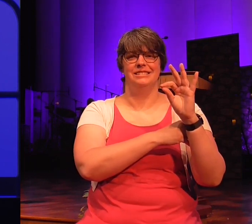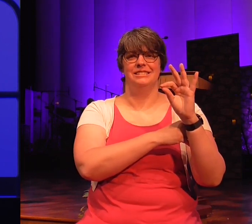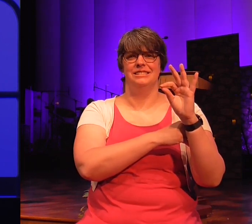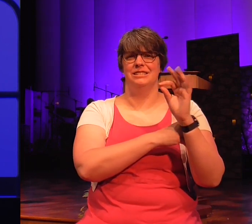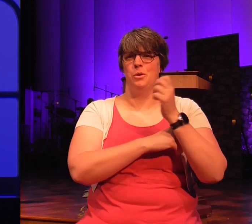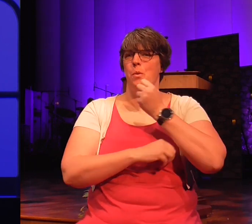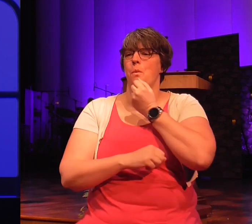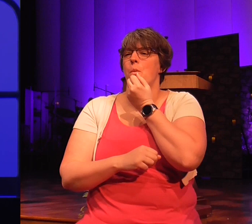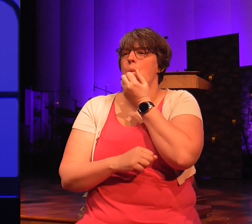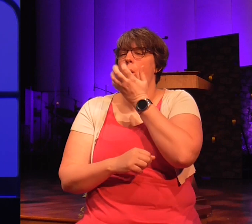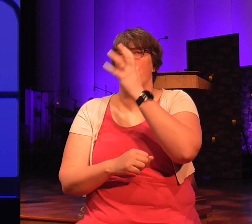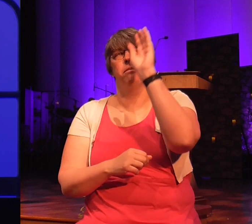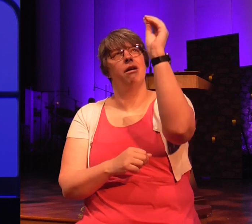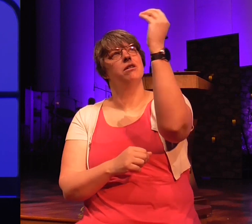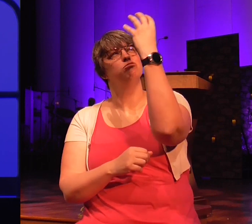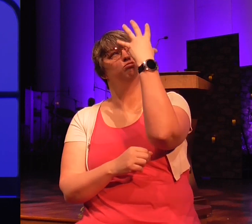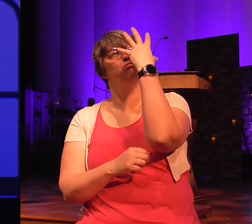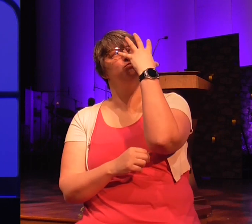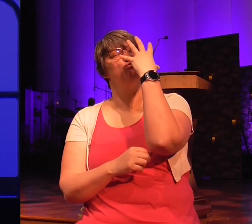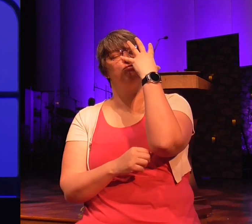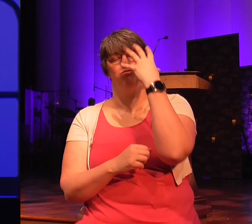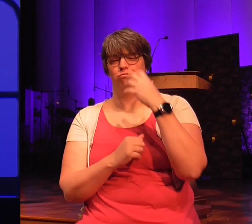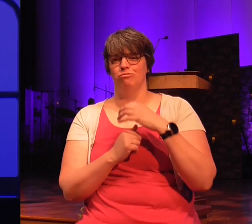the warmth of the sunshine,